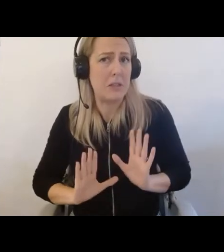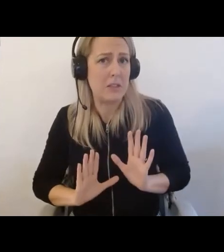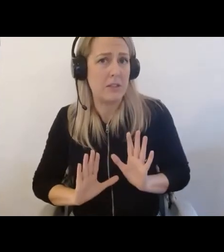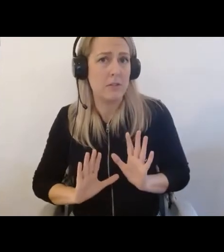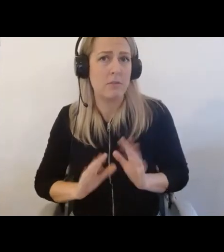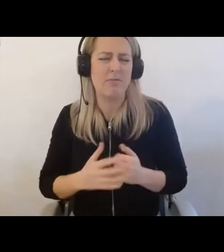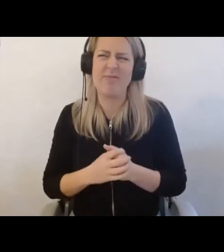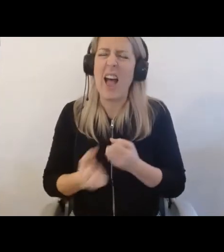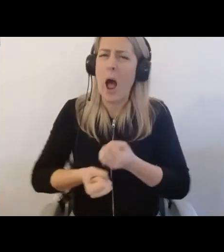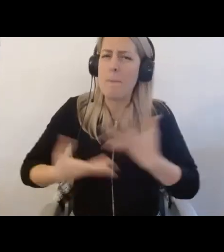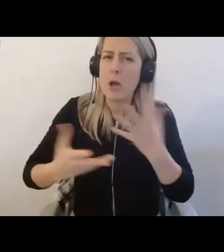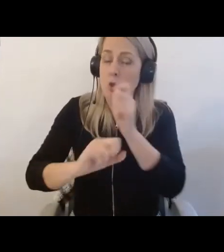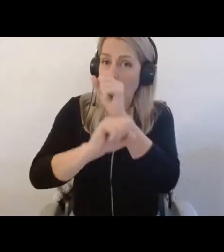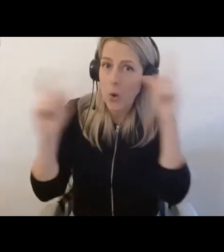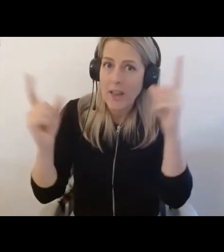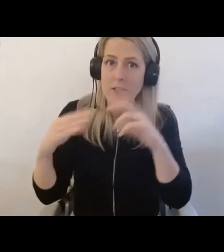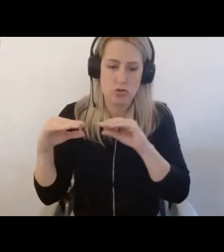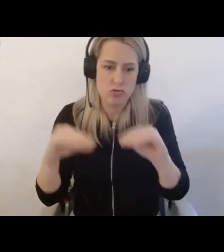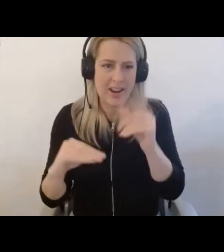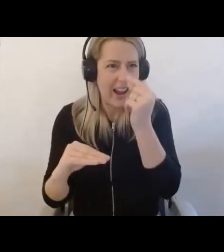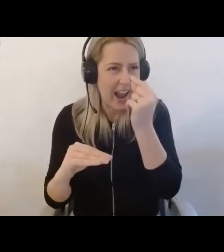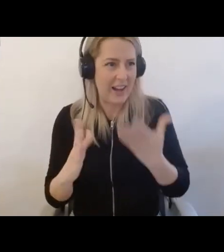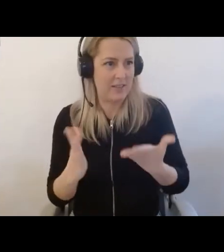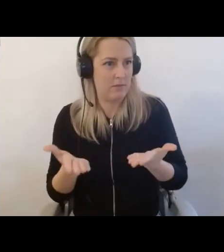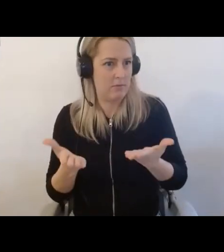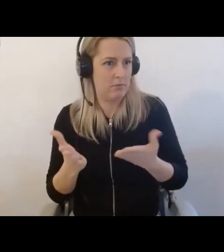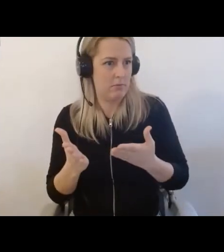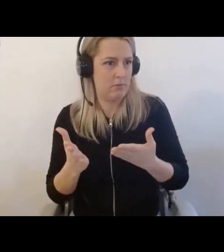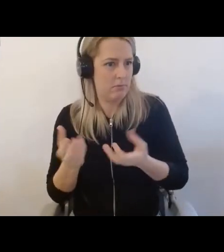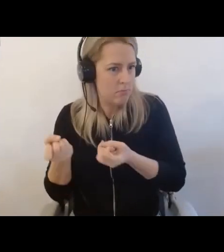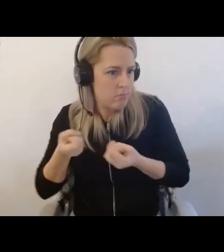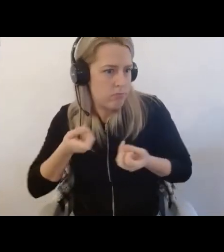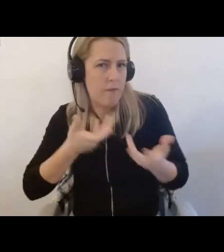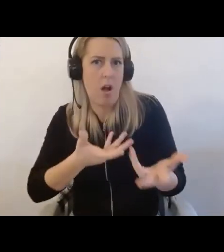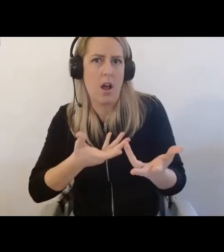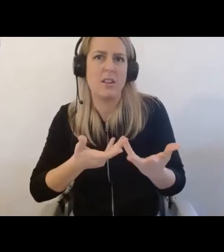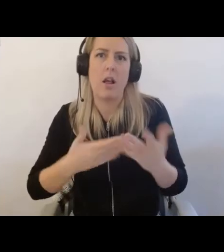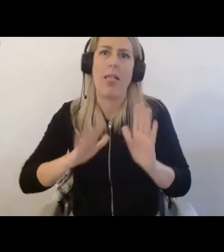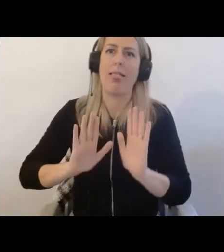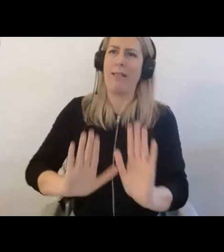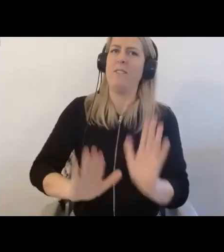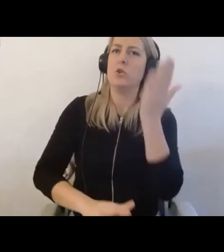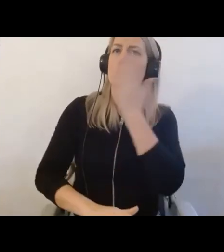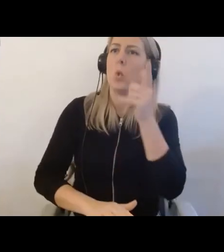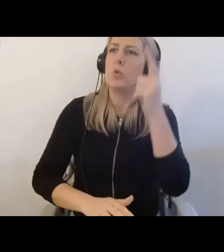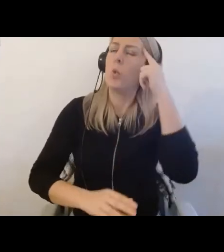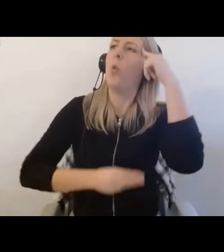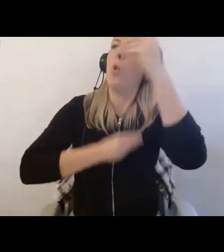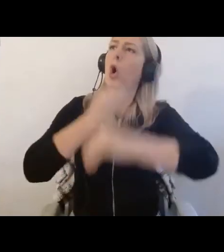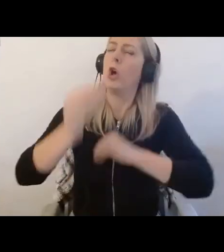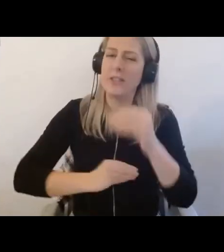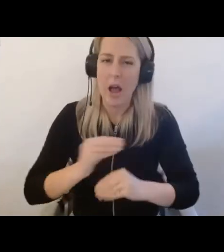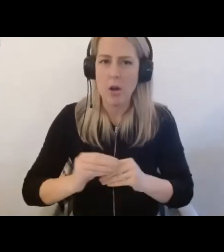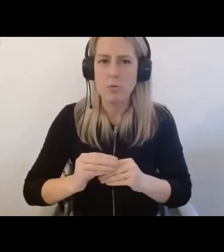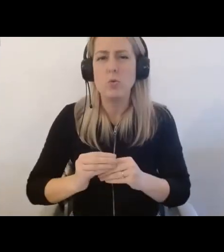increase training, and then the school will figure it out? And I can understand skepticism about that, but it's at least worth working